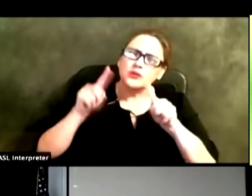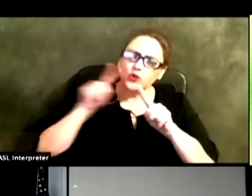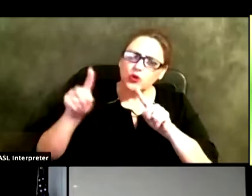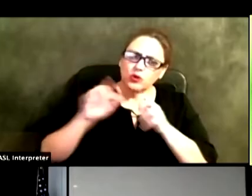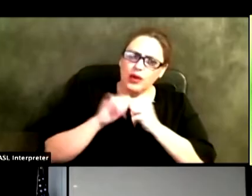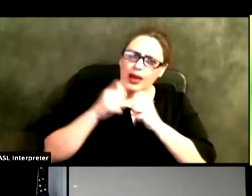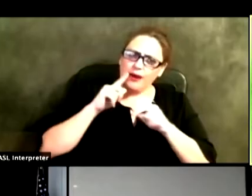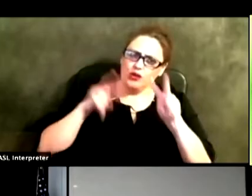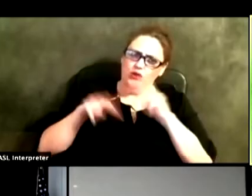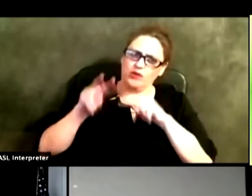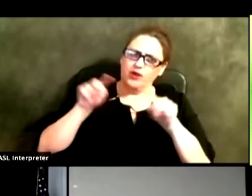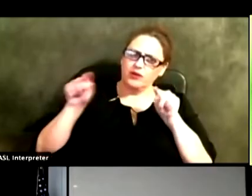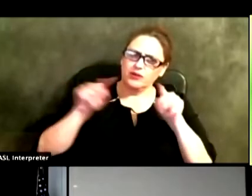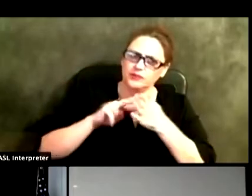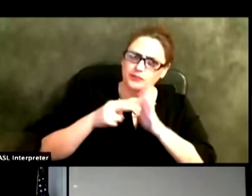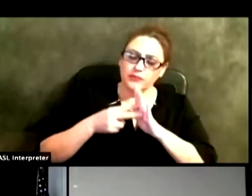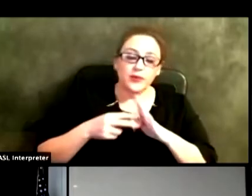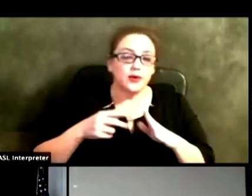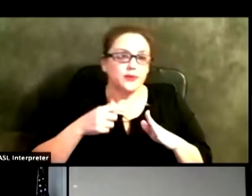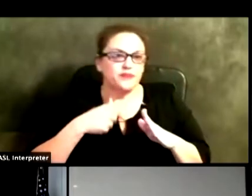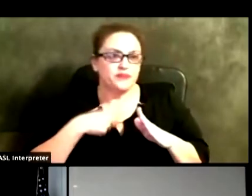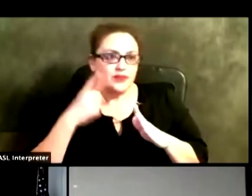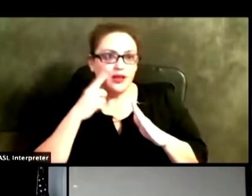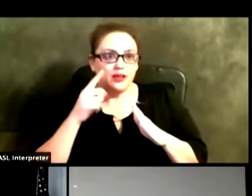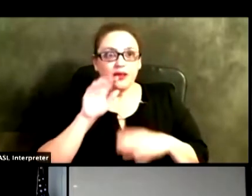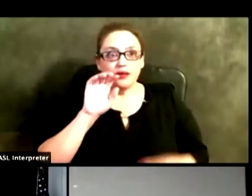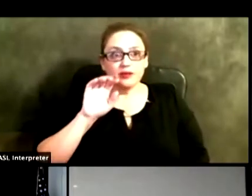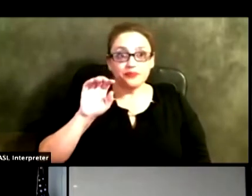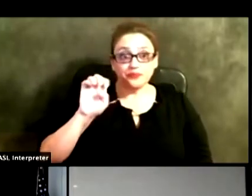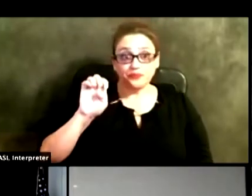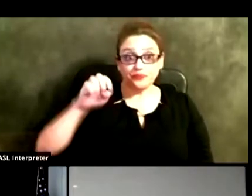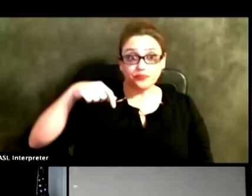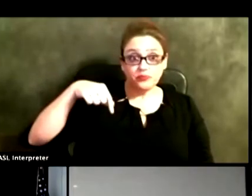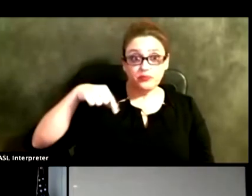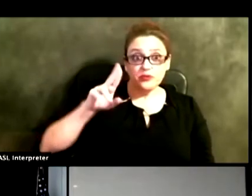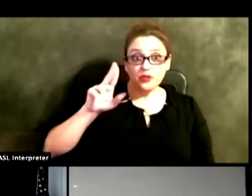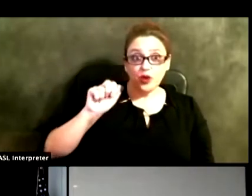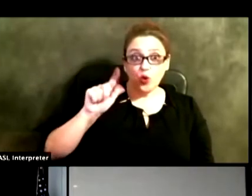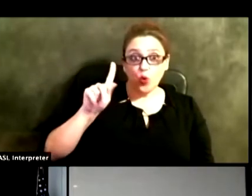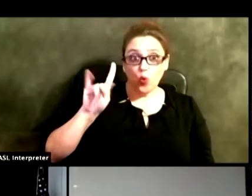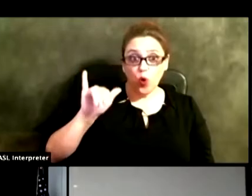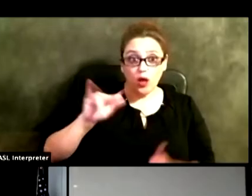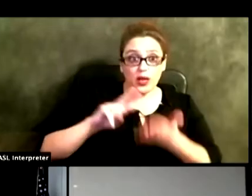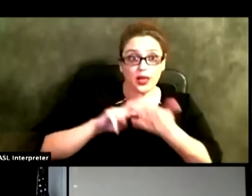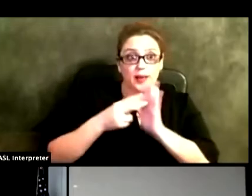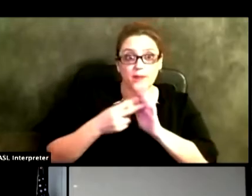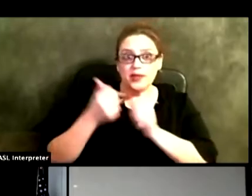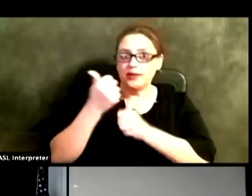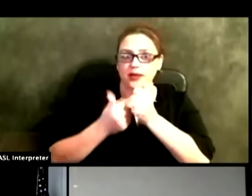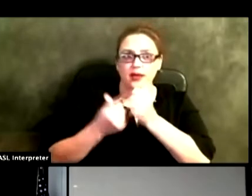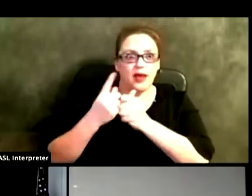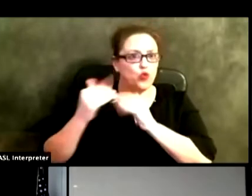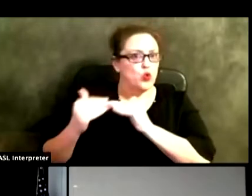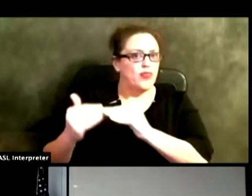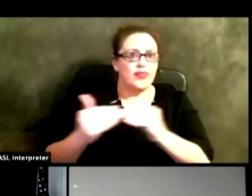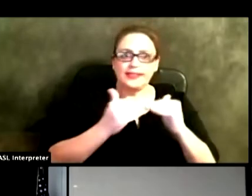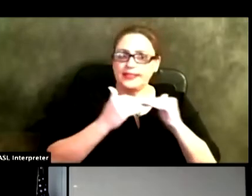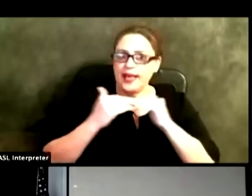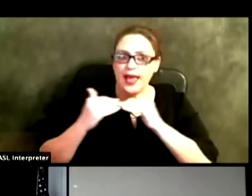which it should be? Well, basically, I see it as equality treats everybody the same. Equity